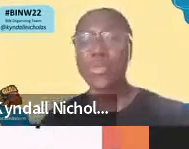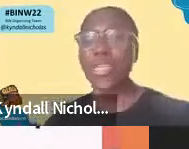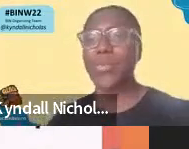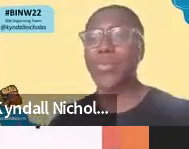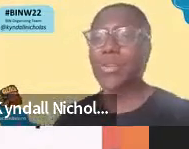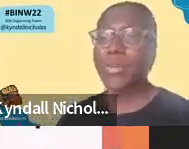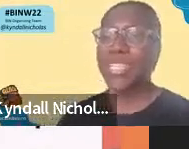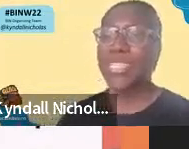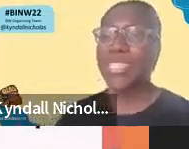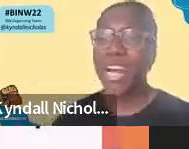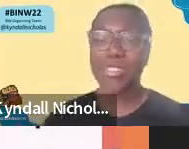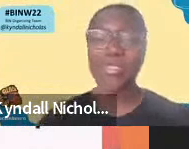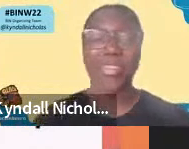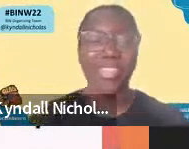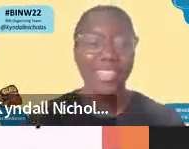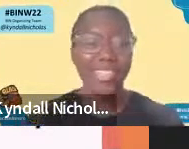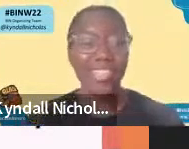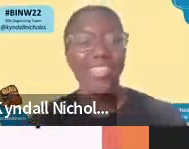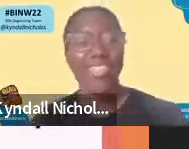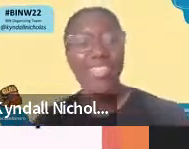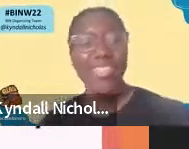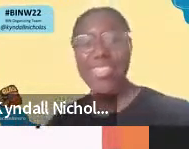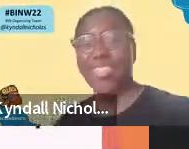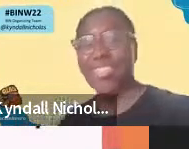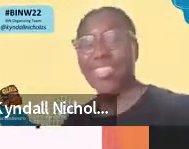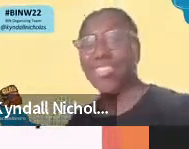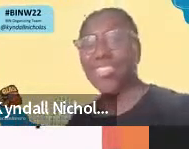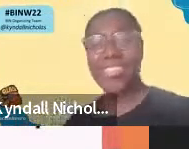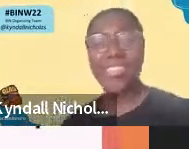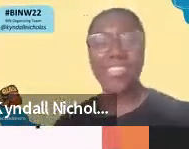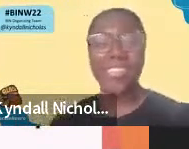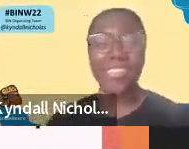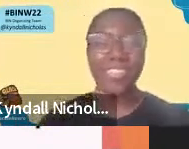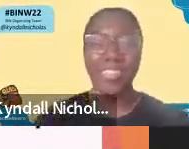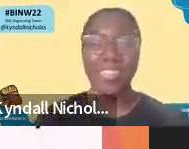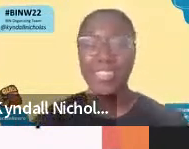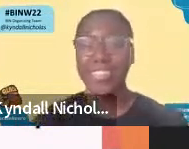please join me in welcoming Dr. Ritter.